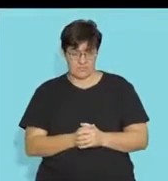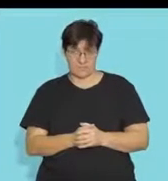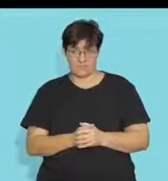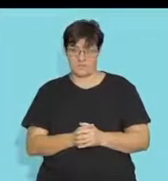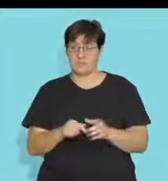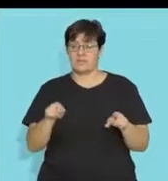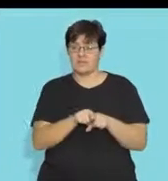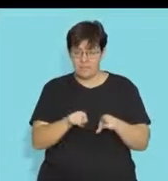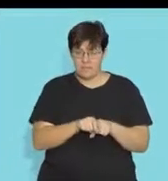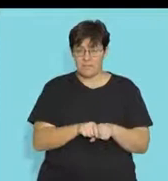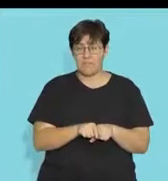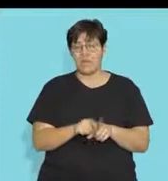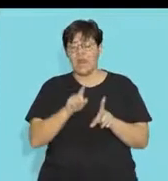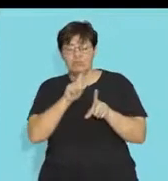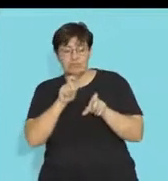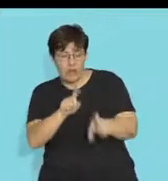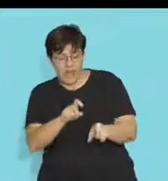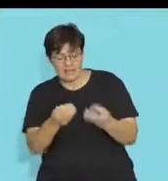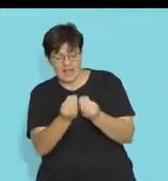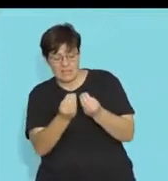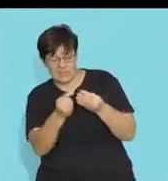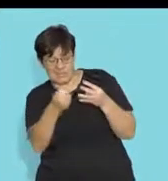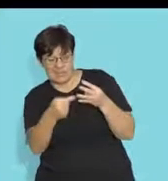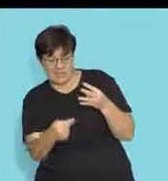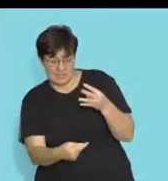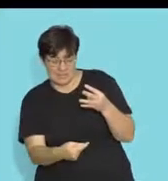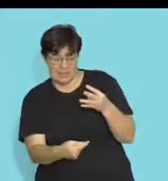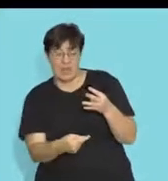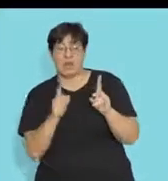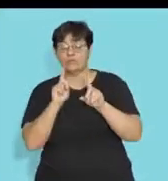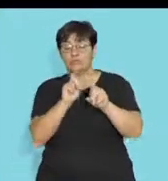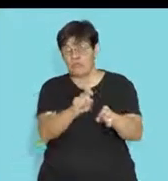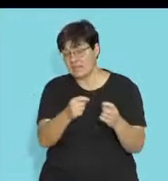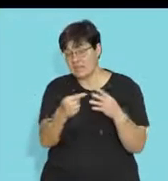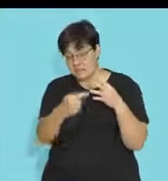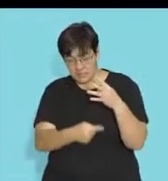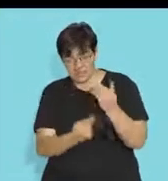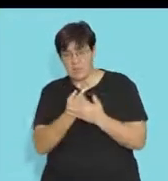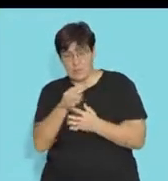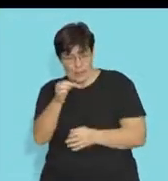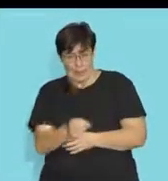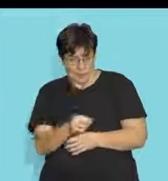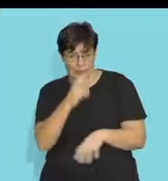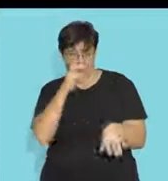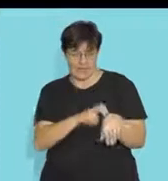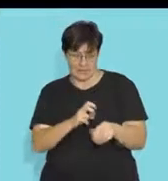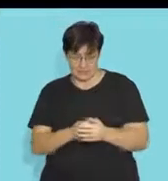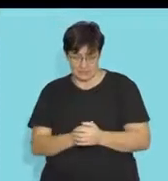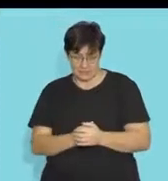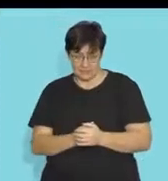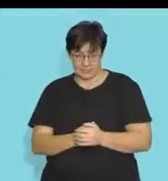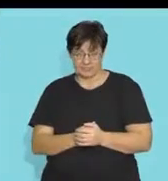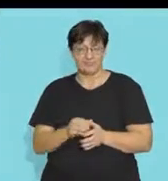We also need to recognize that there are some trace elements, and these are elements that are required in significantly smaller